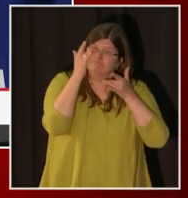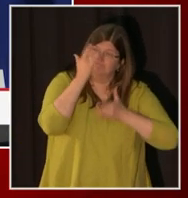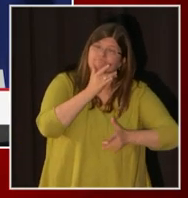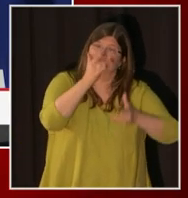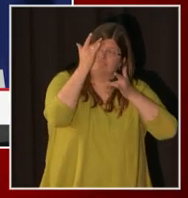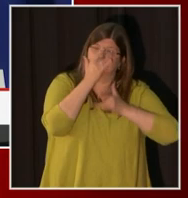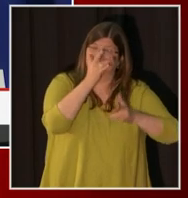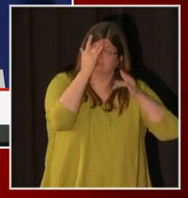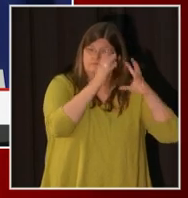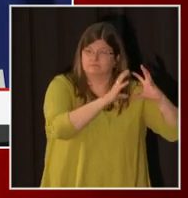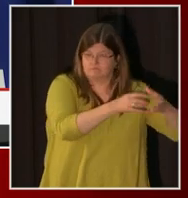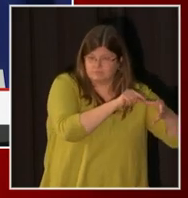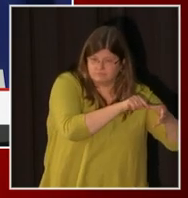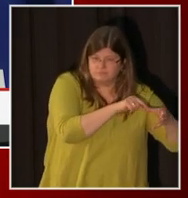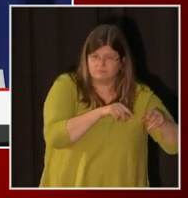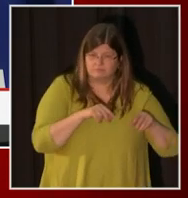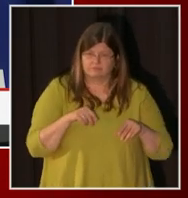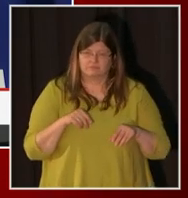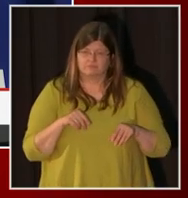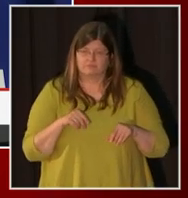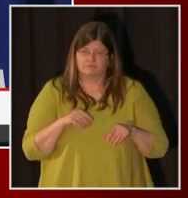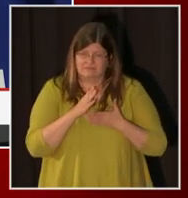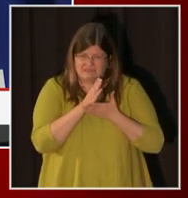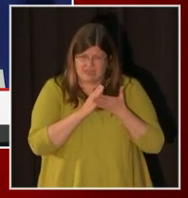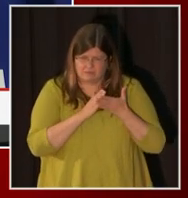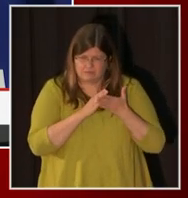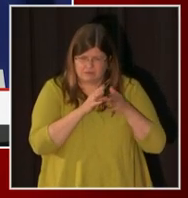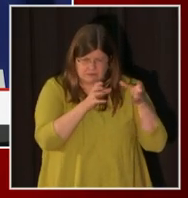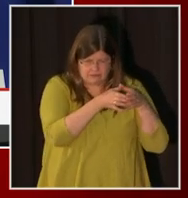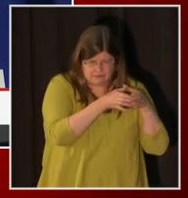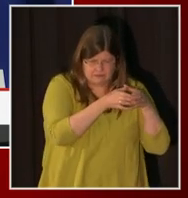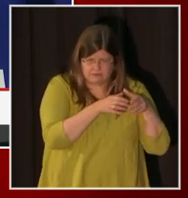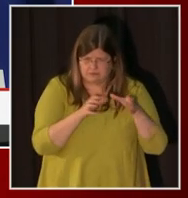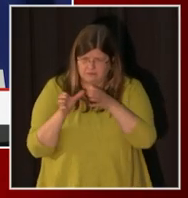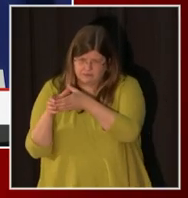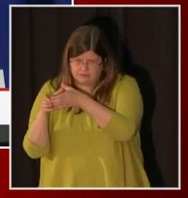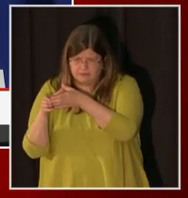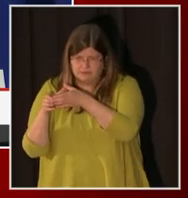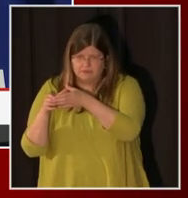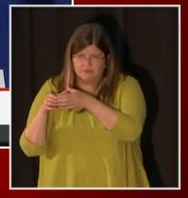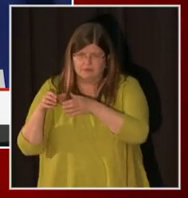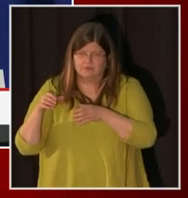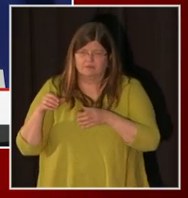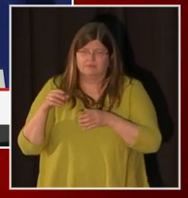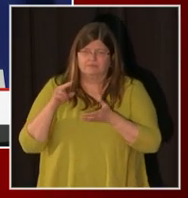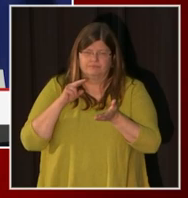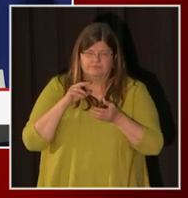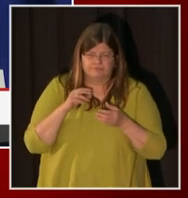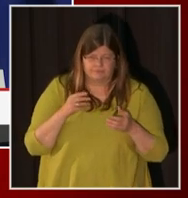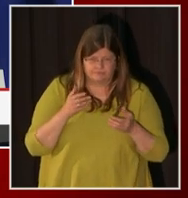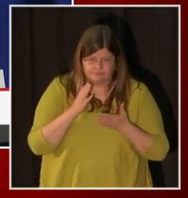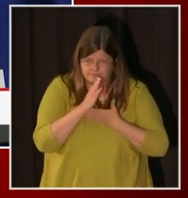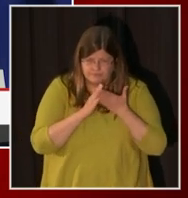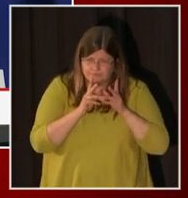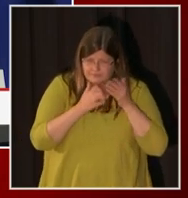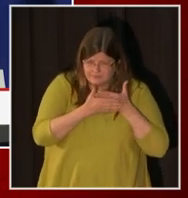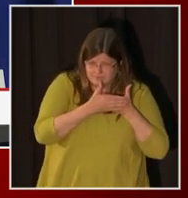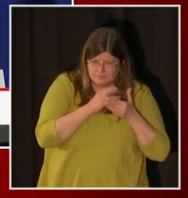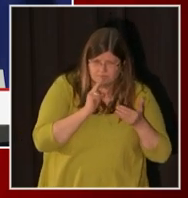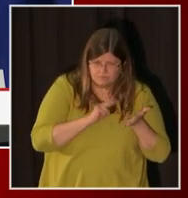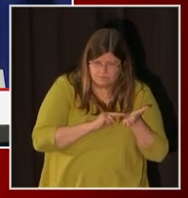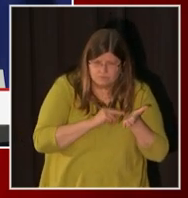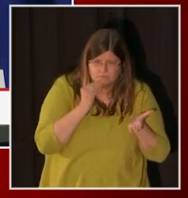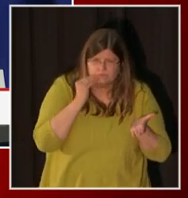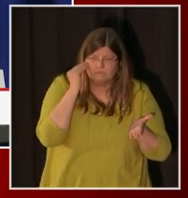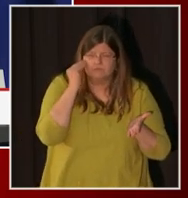beginning to see some of the cases cluster around our long-term care facilities and our immediate care facilities and our congregate